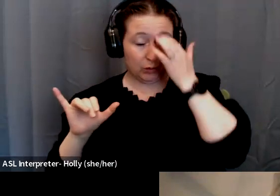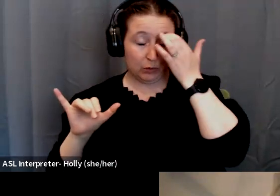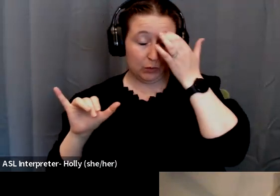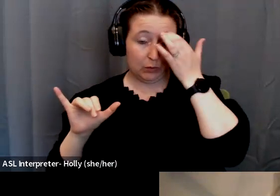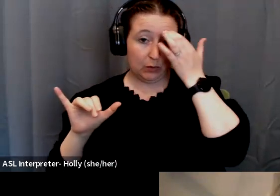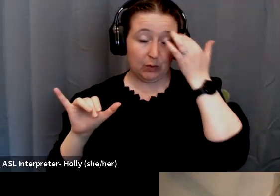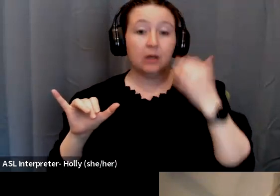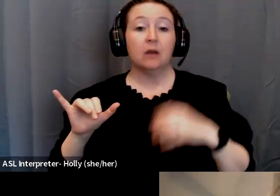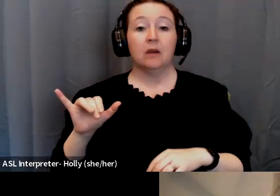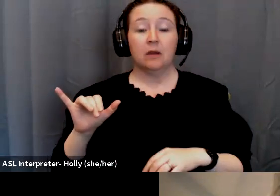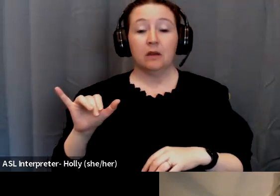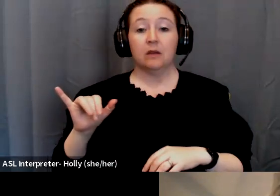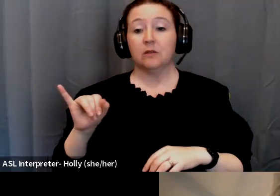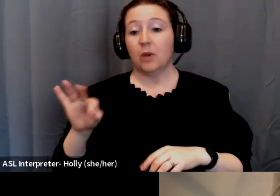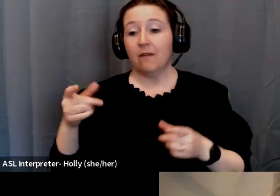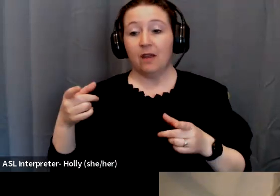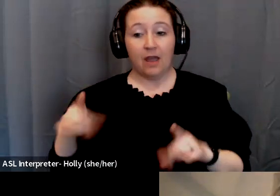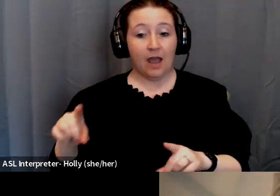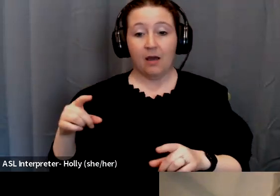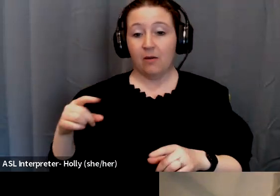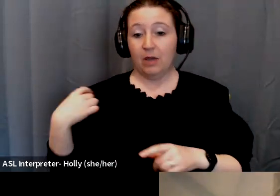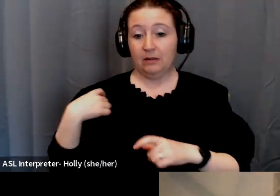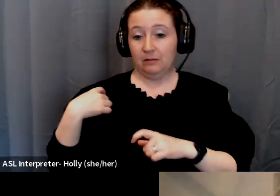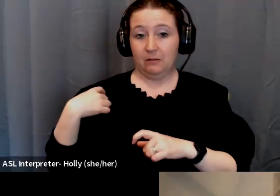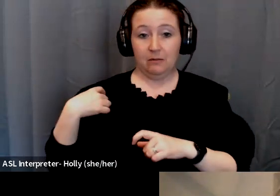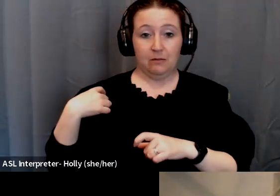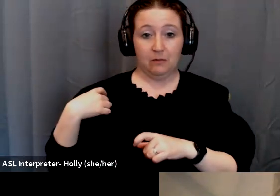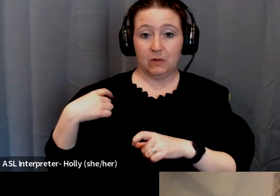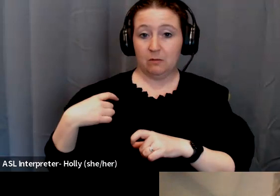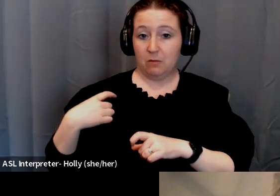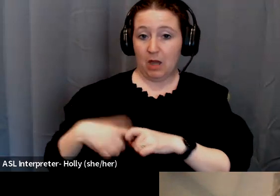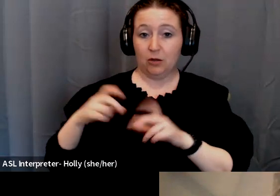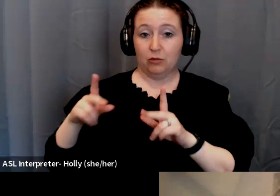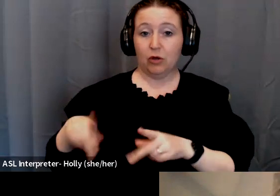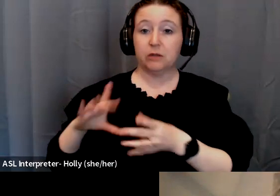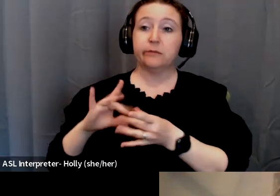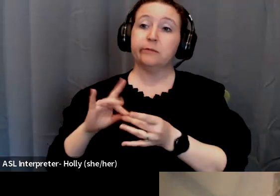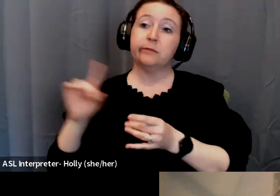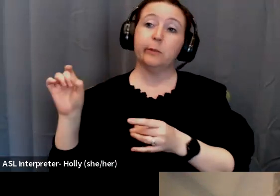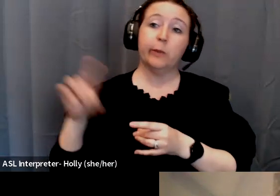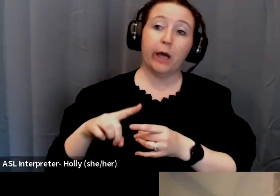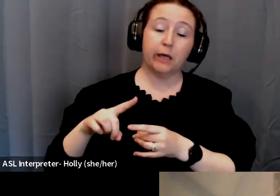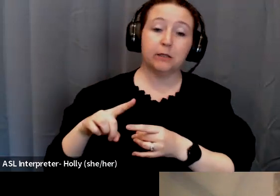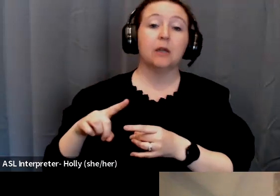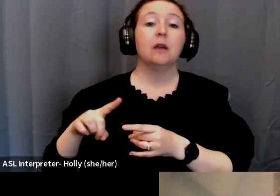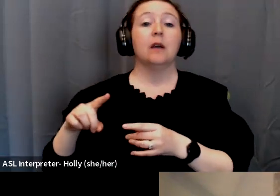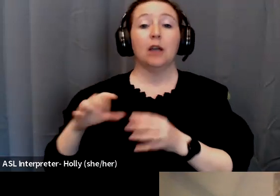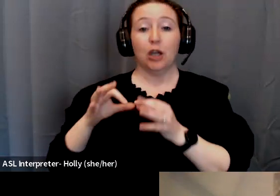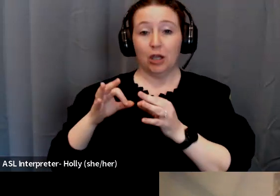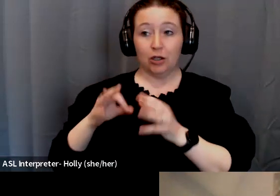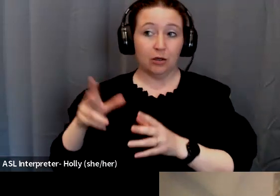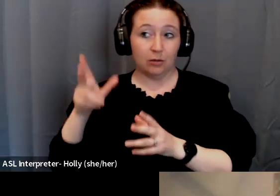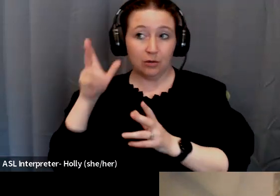well. And should we have any questions coming from our Spanish speakers, our Spanish interpreters will repeat those